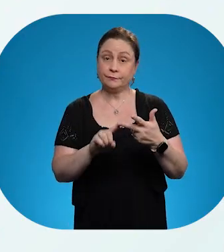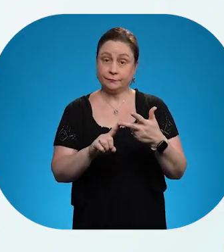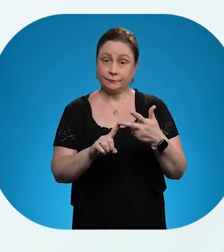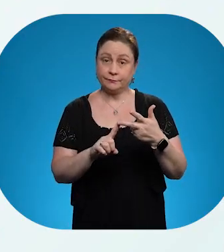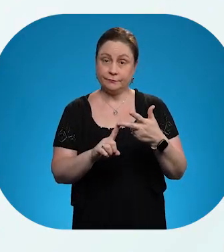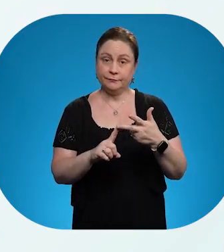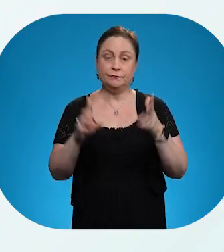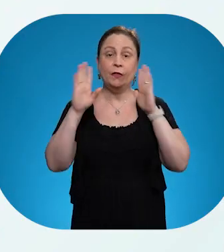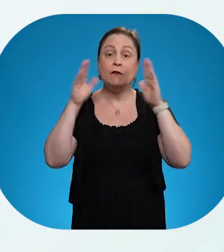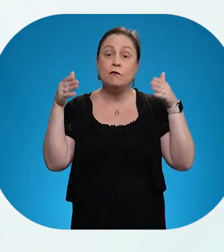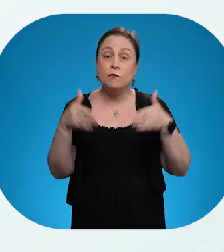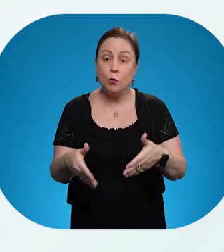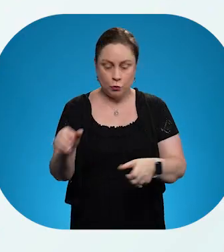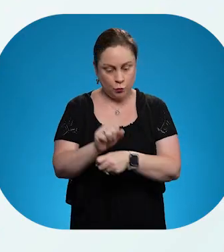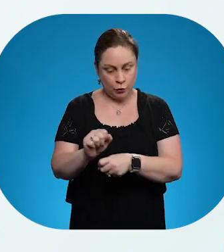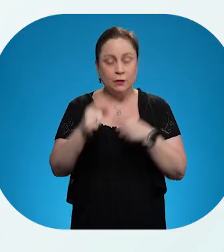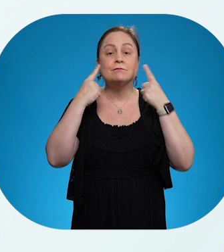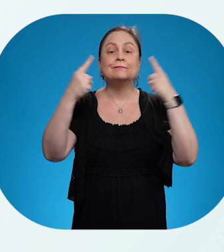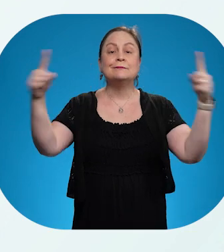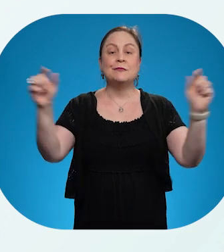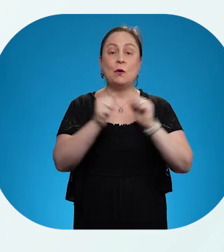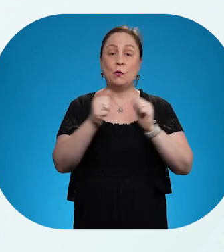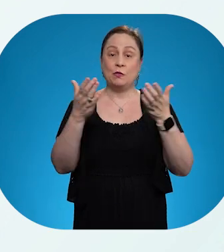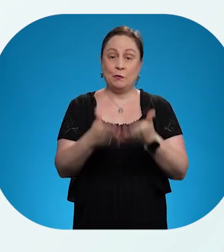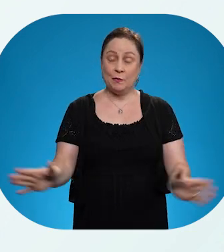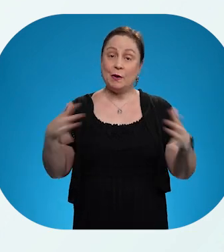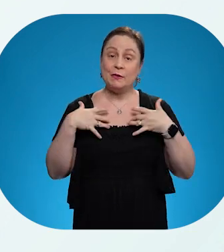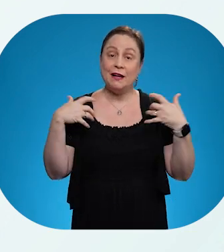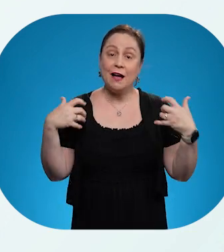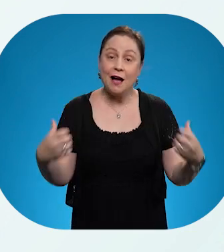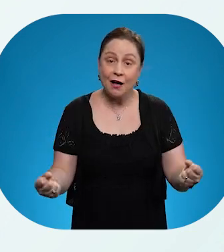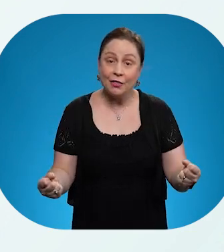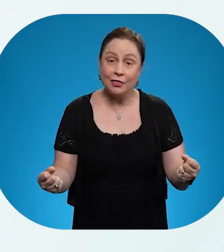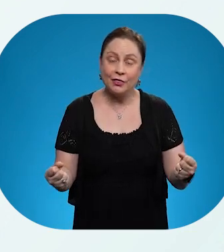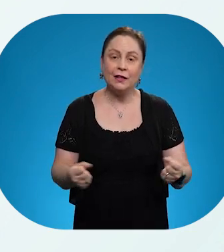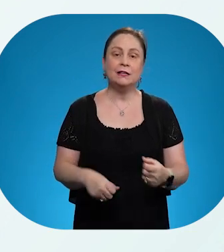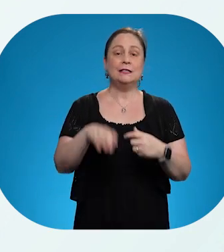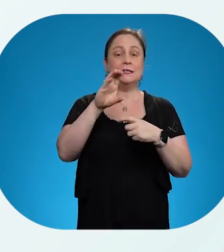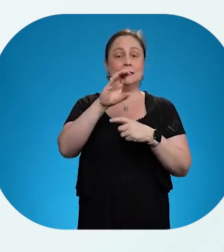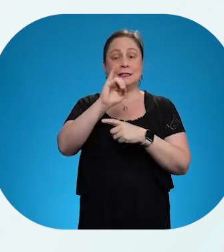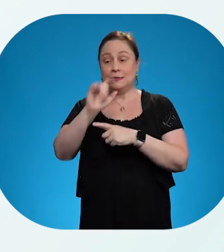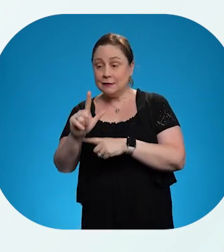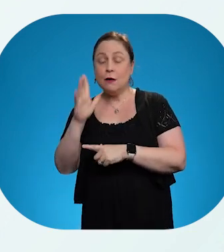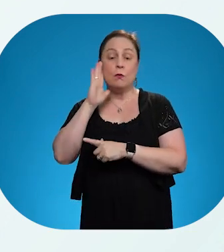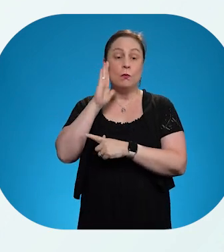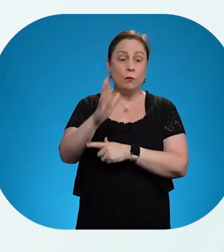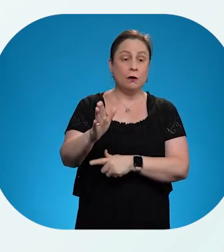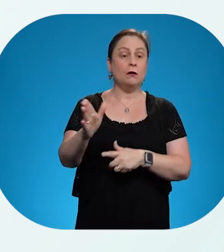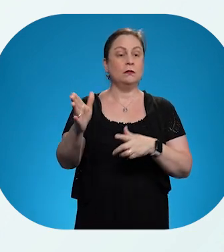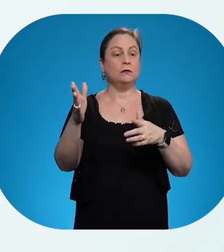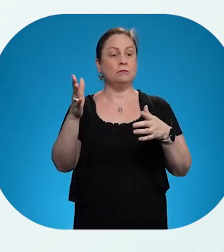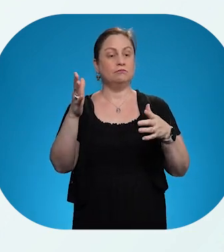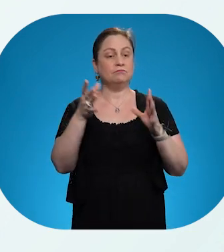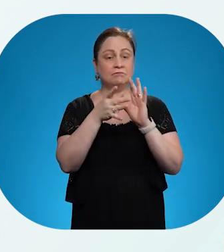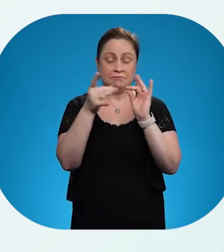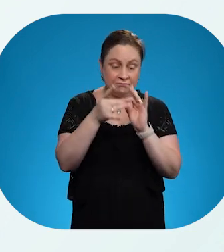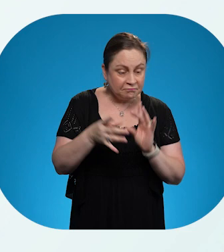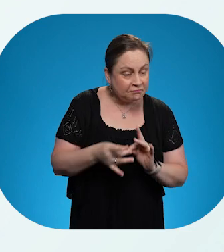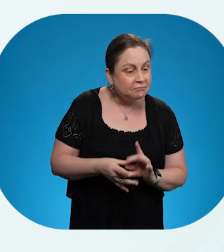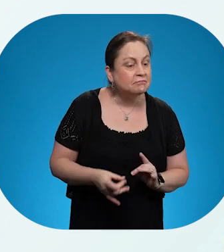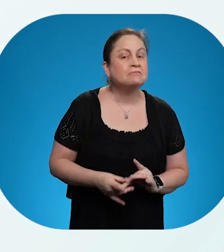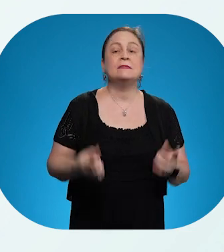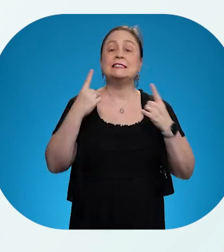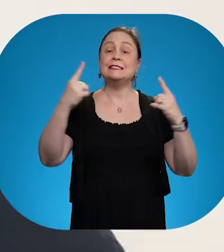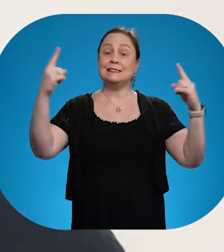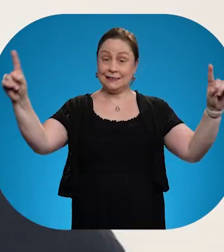will focus on working effectively with public health. We will hear from Centers for Independent Living who've been successful over the